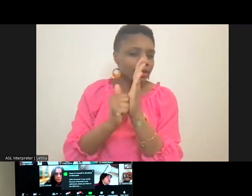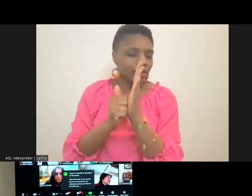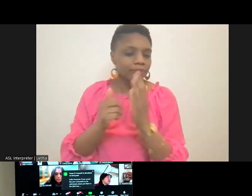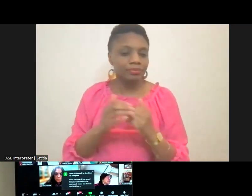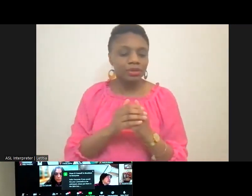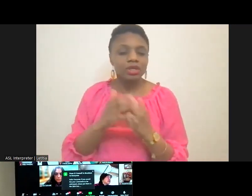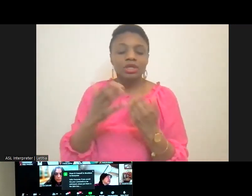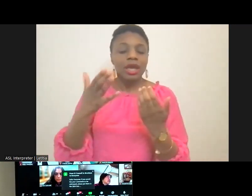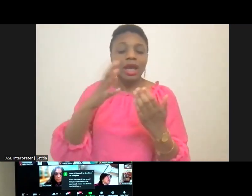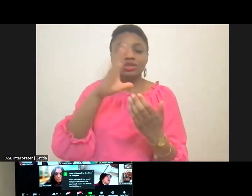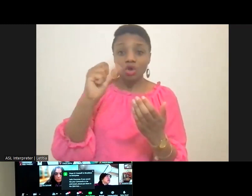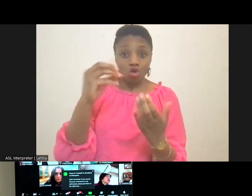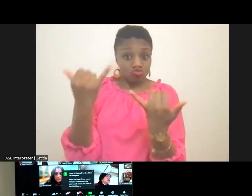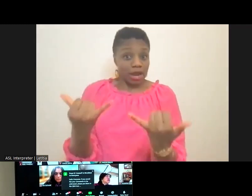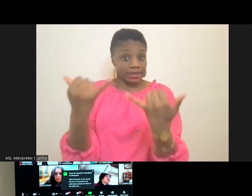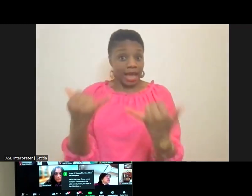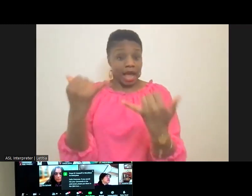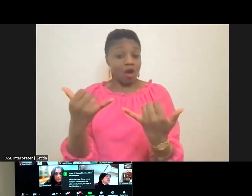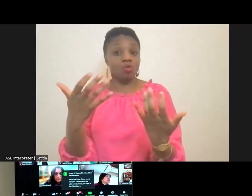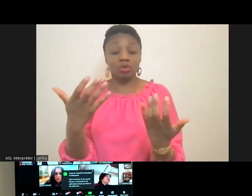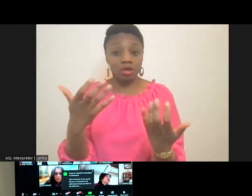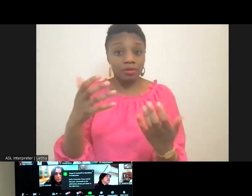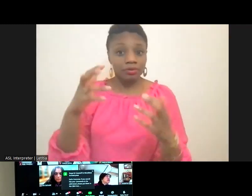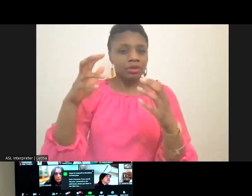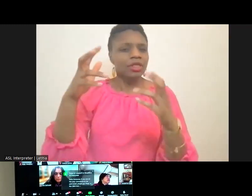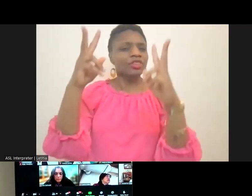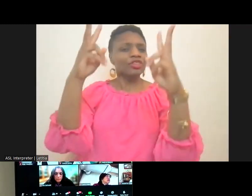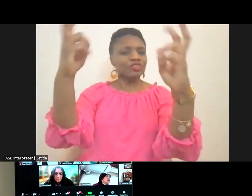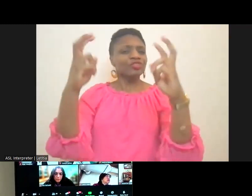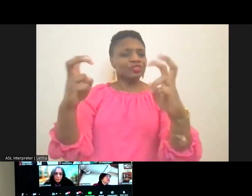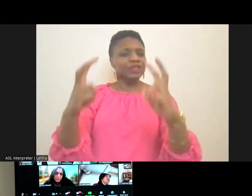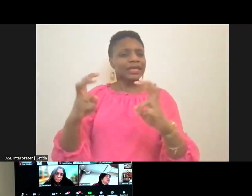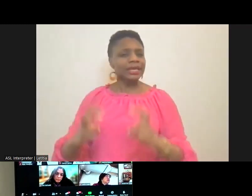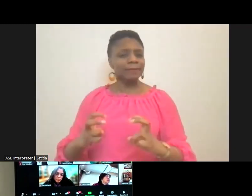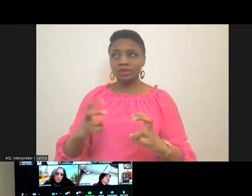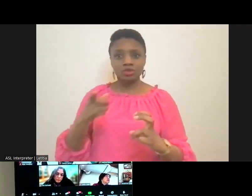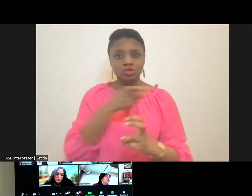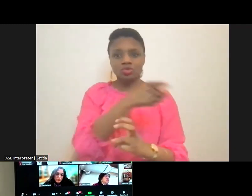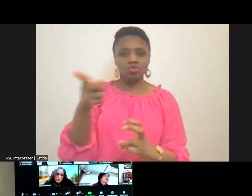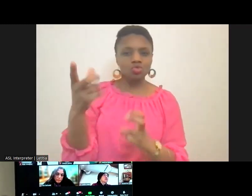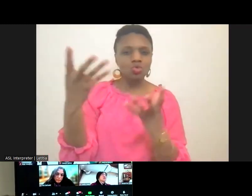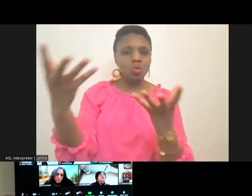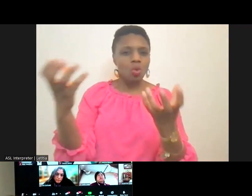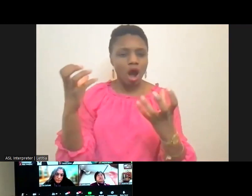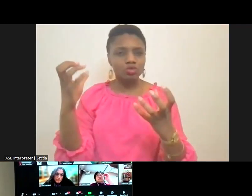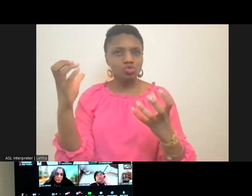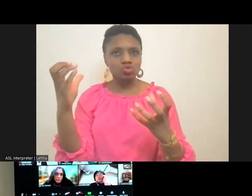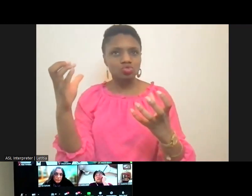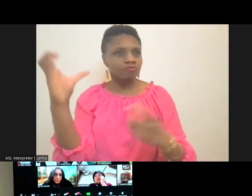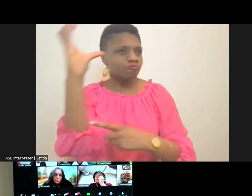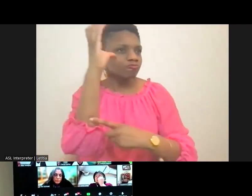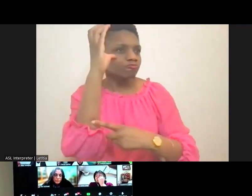some themes? So I heard citing being one of them. What are other themes that people want to hear from agencies